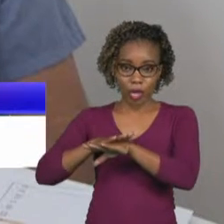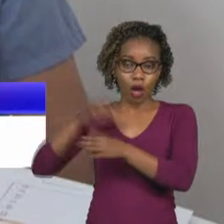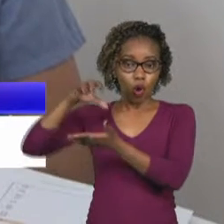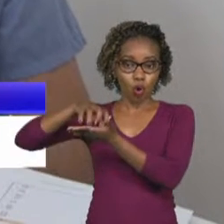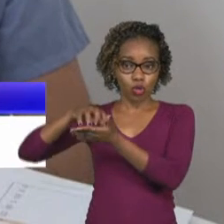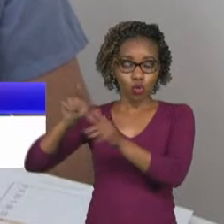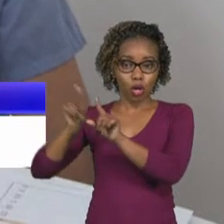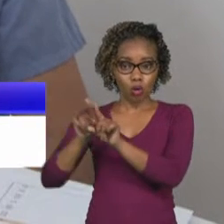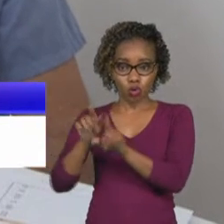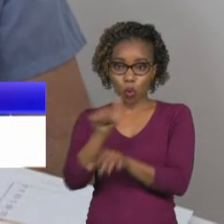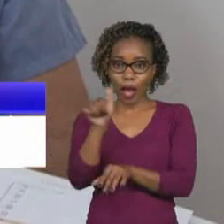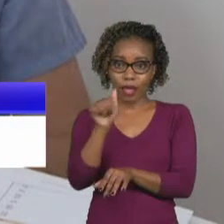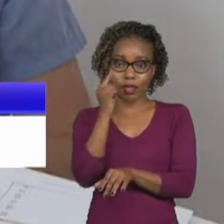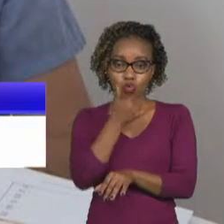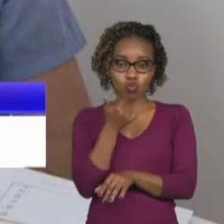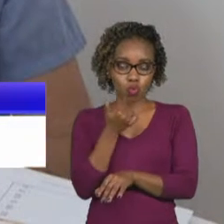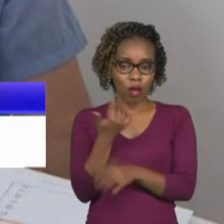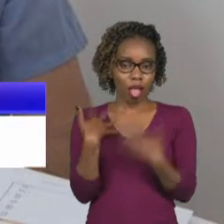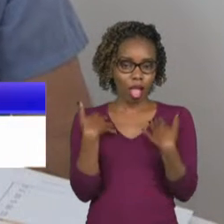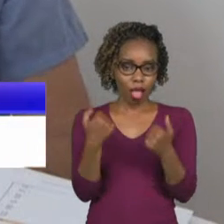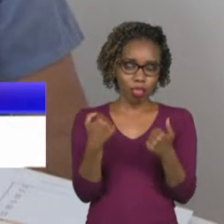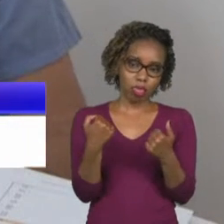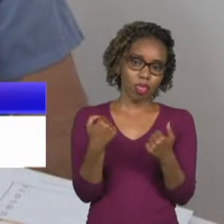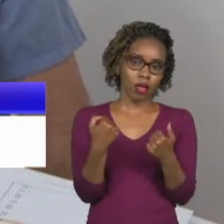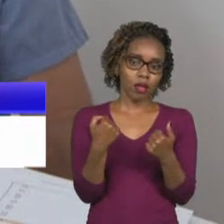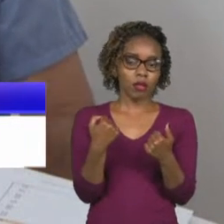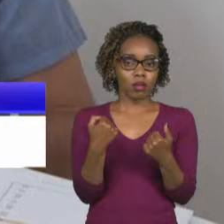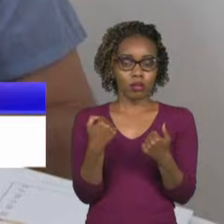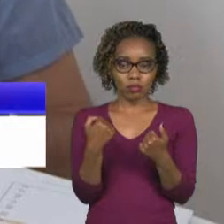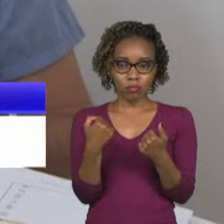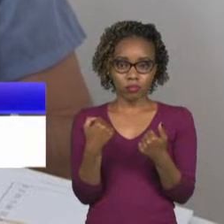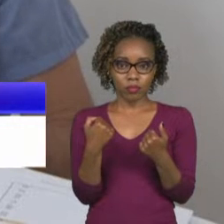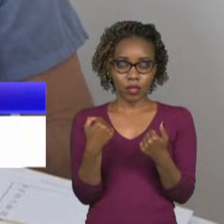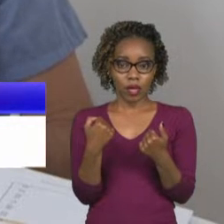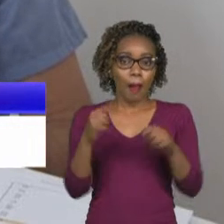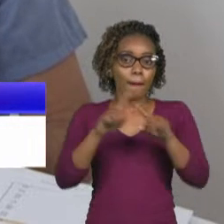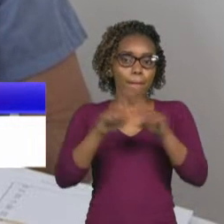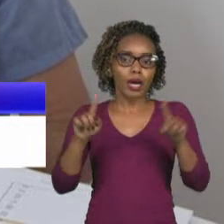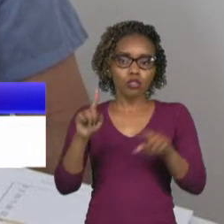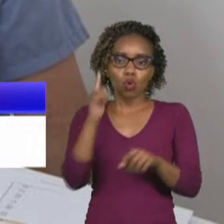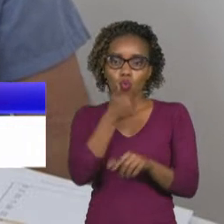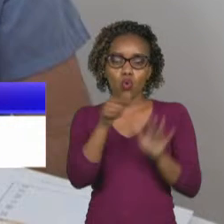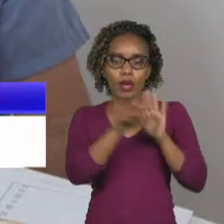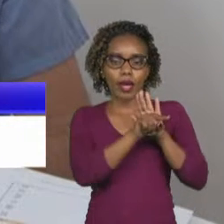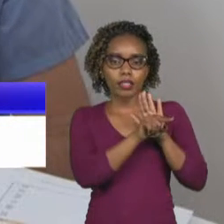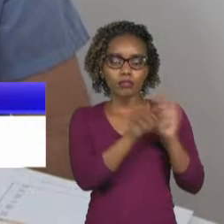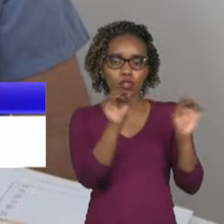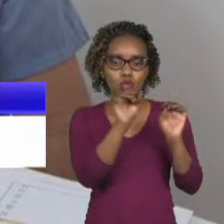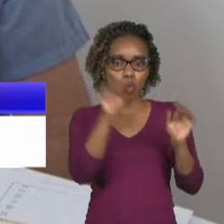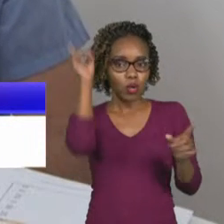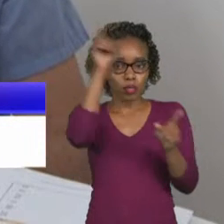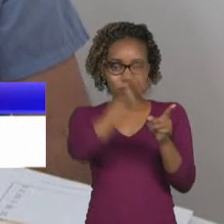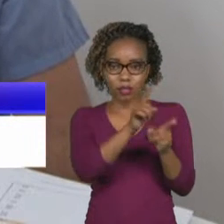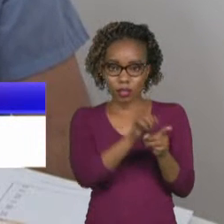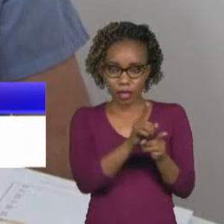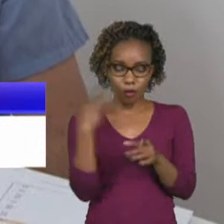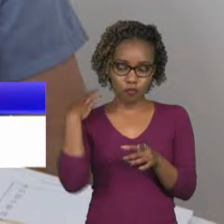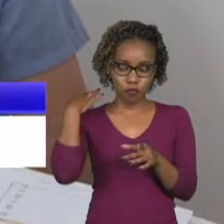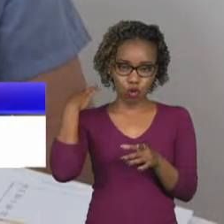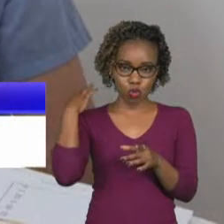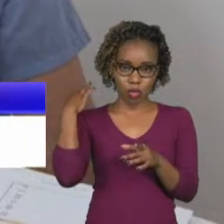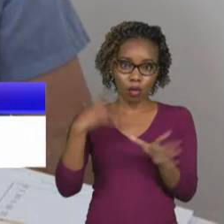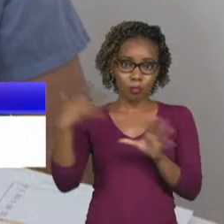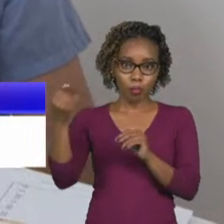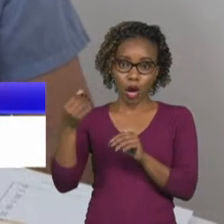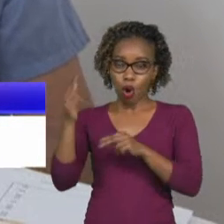and who are cured from a respiratory and general point of view, but who are not yet negative, may decide on a voluntary basis to go to a